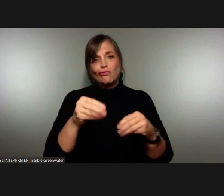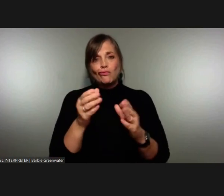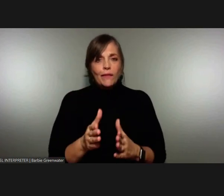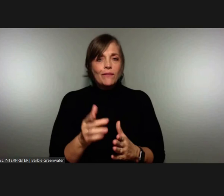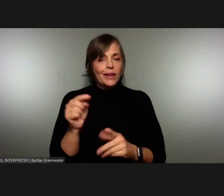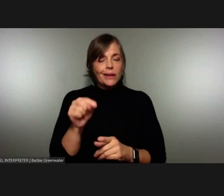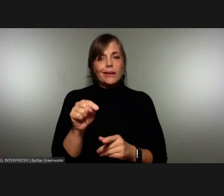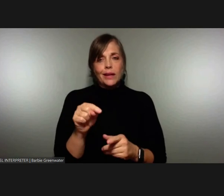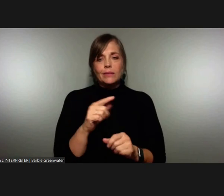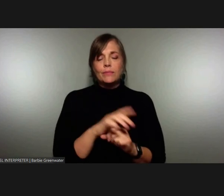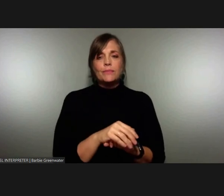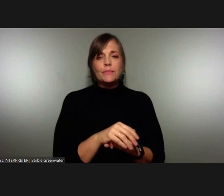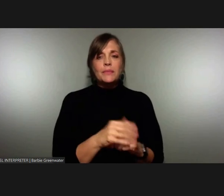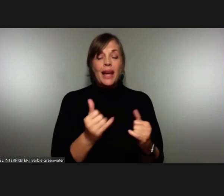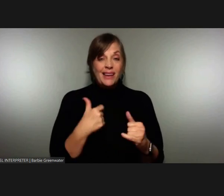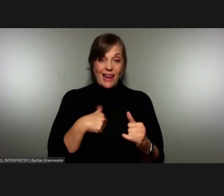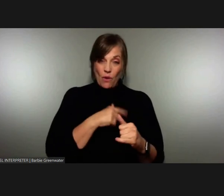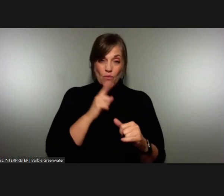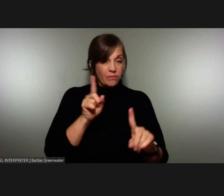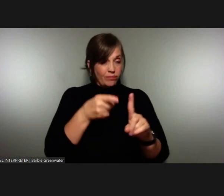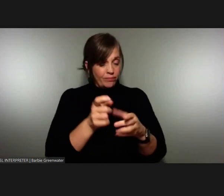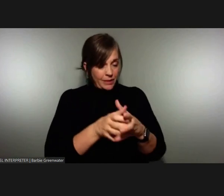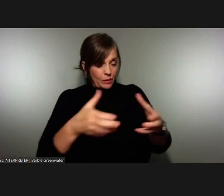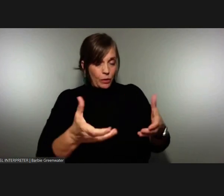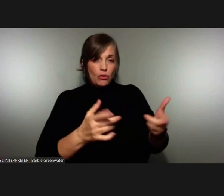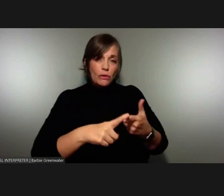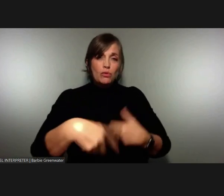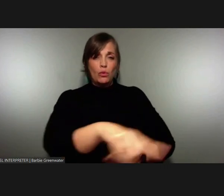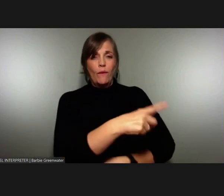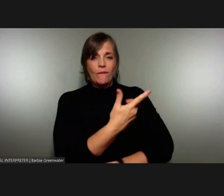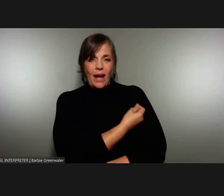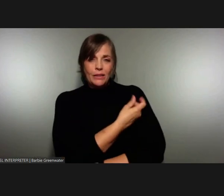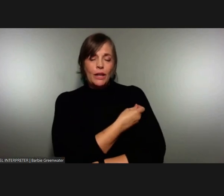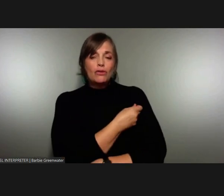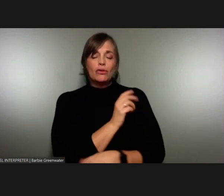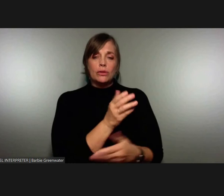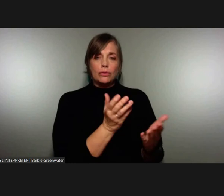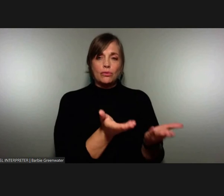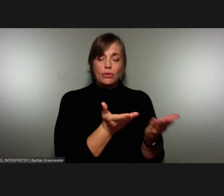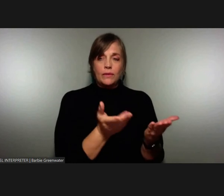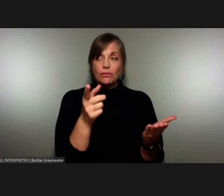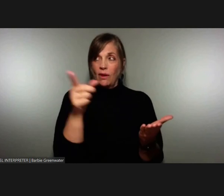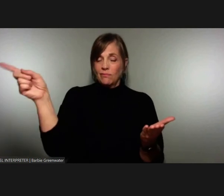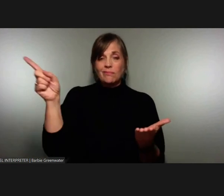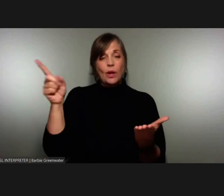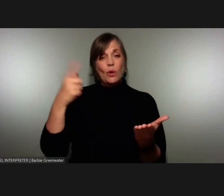V Project vaccination locations, part of a local coalition that is gaining national